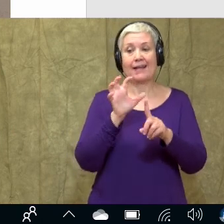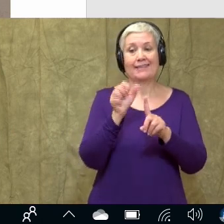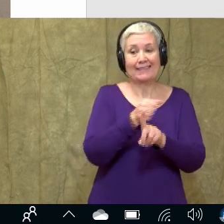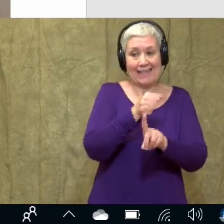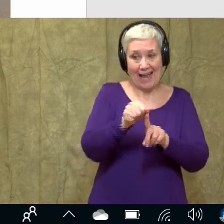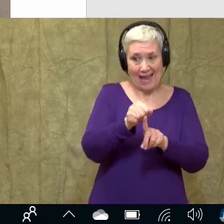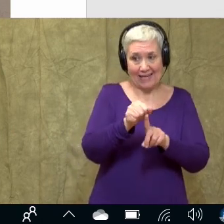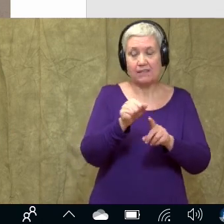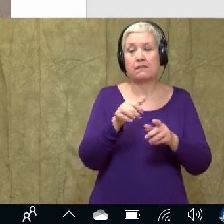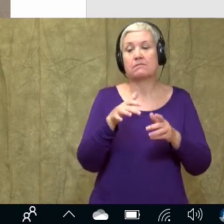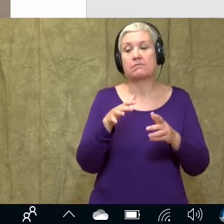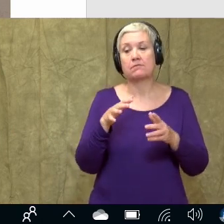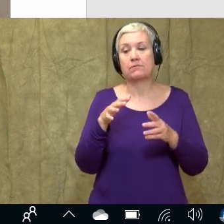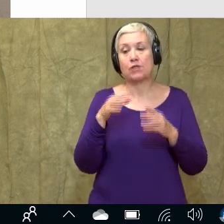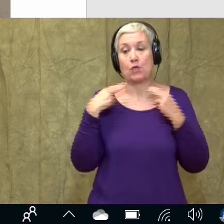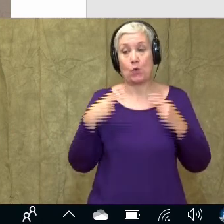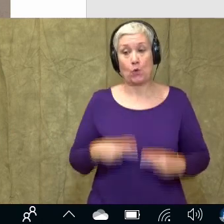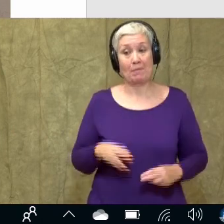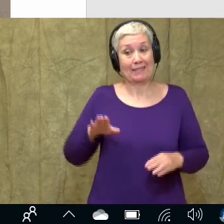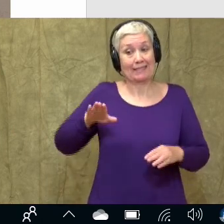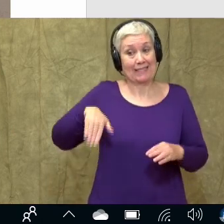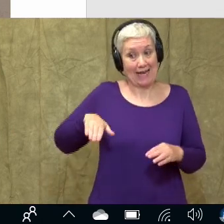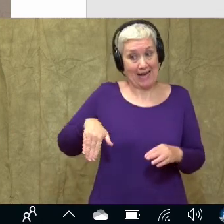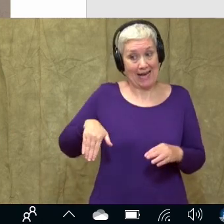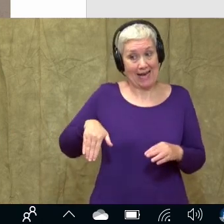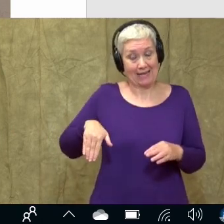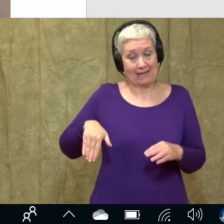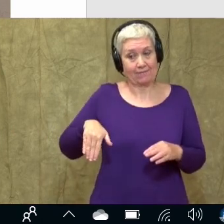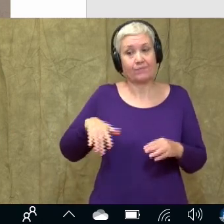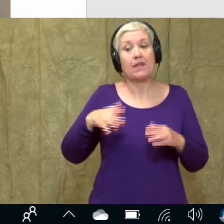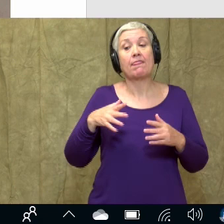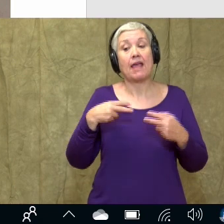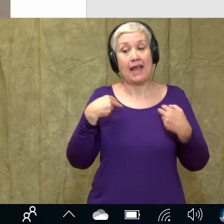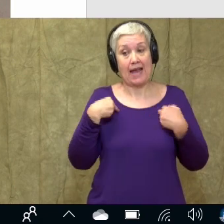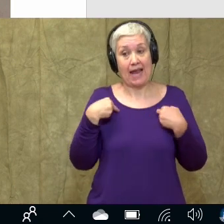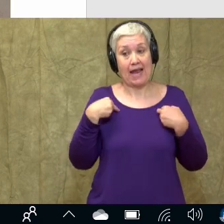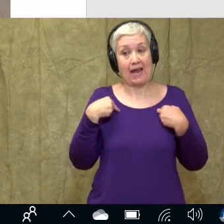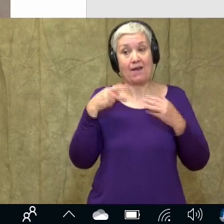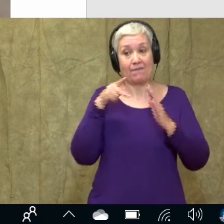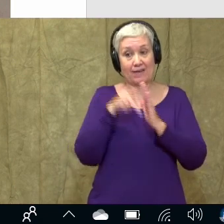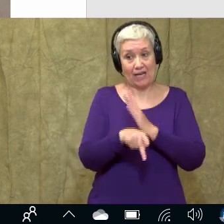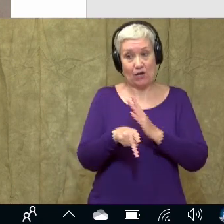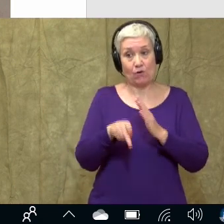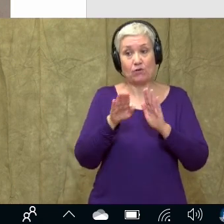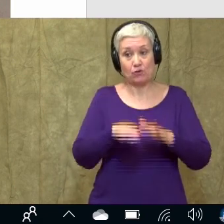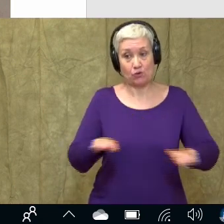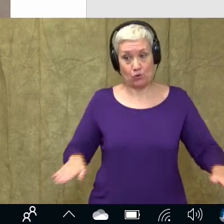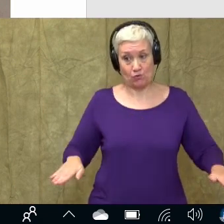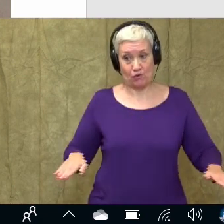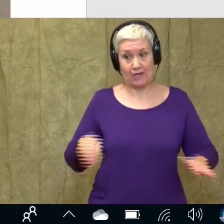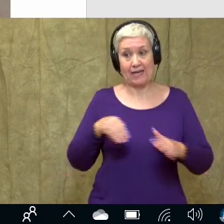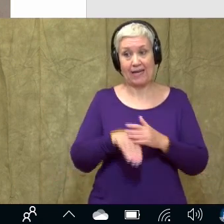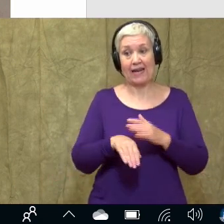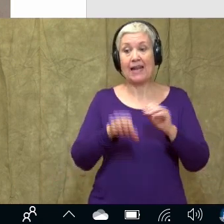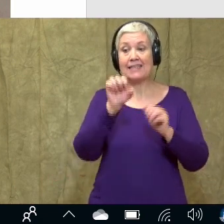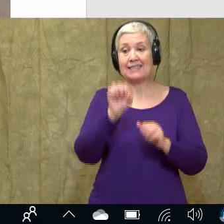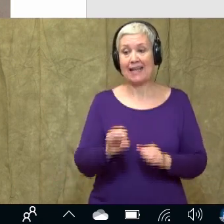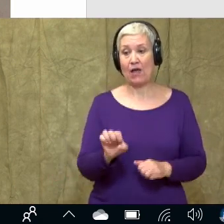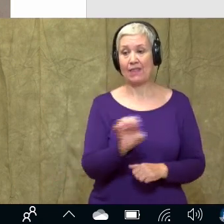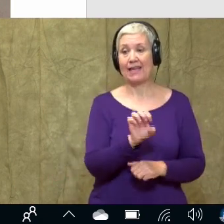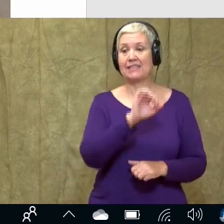by Burmese pythons in the wild, they have killed children in their native range, Southeast